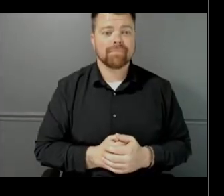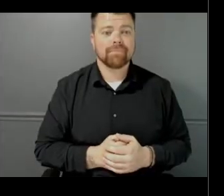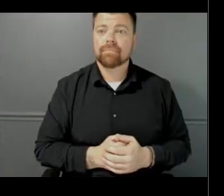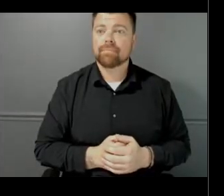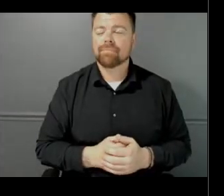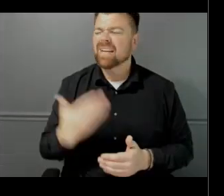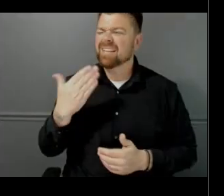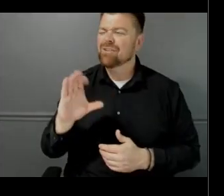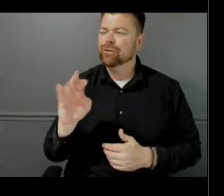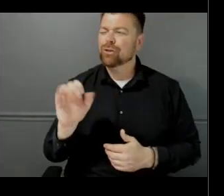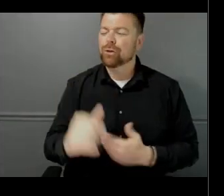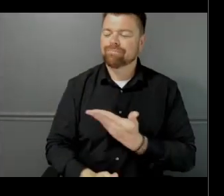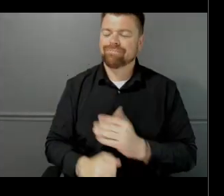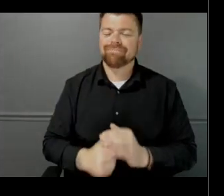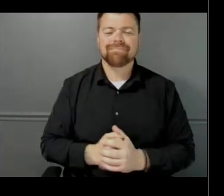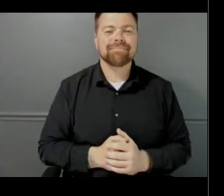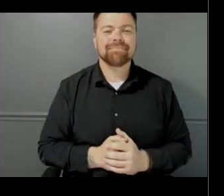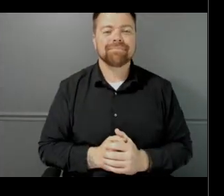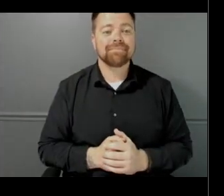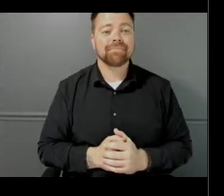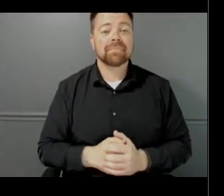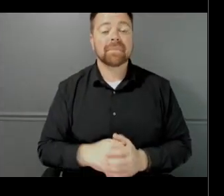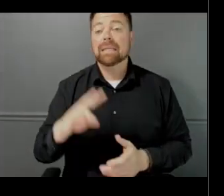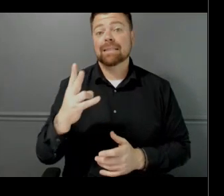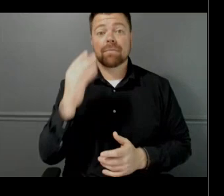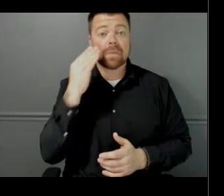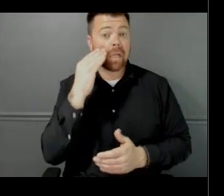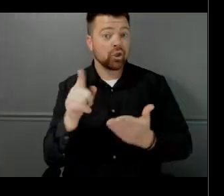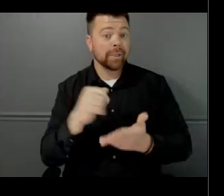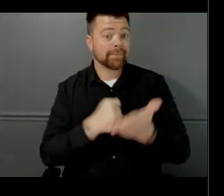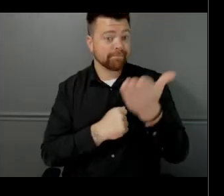Thanks, Crystal. For the 7th knowledge check,